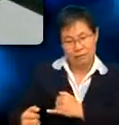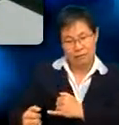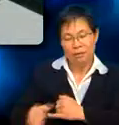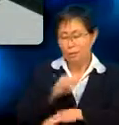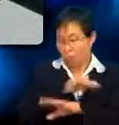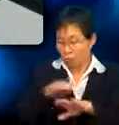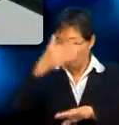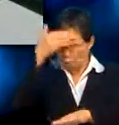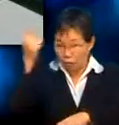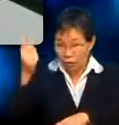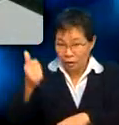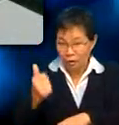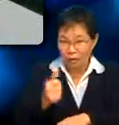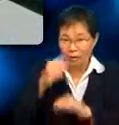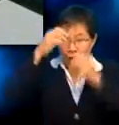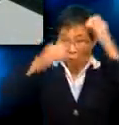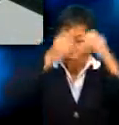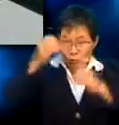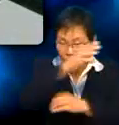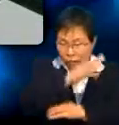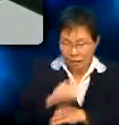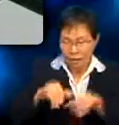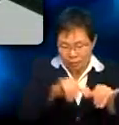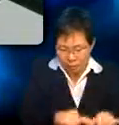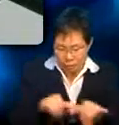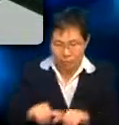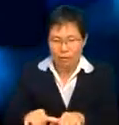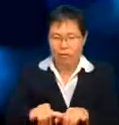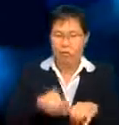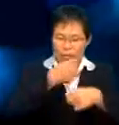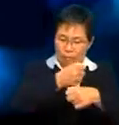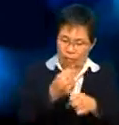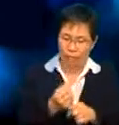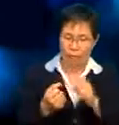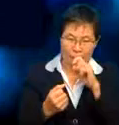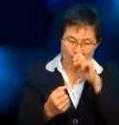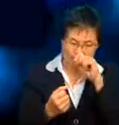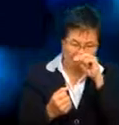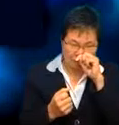forget the observation and the measurement to be made.